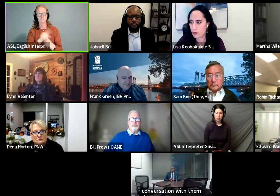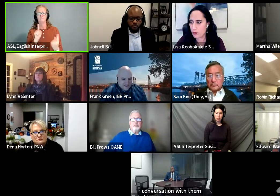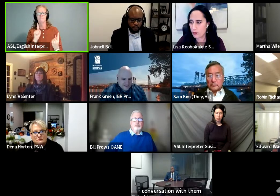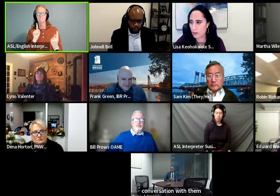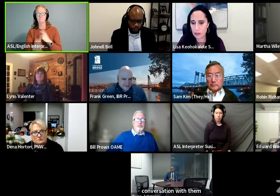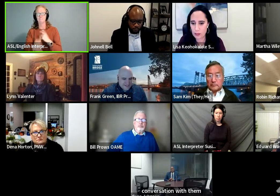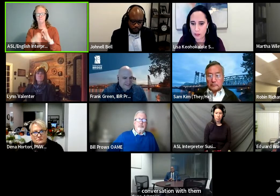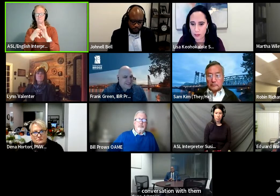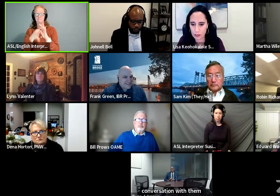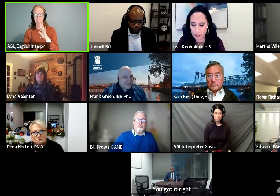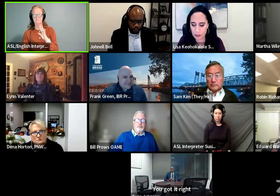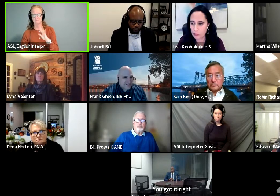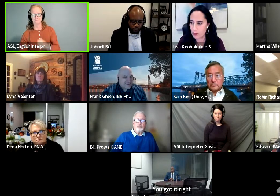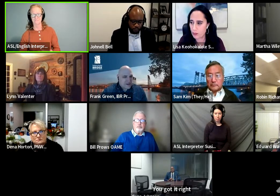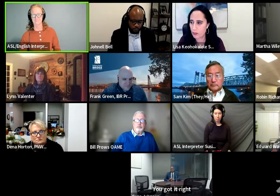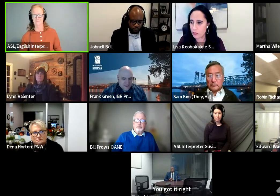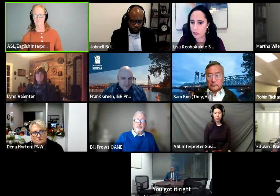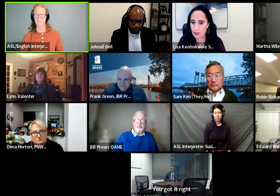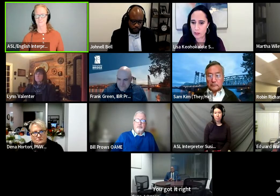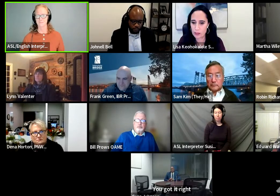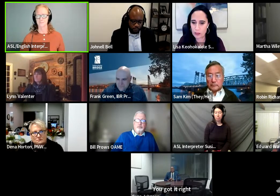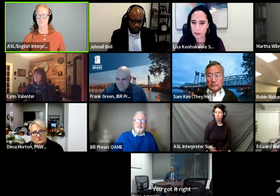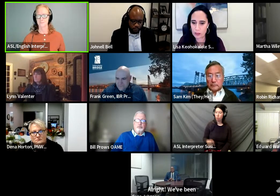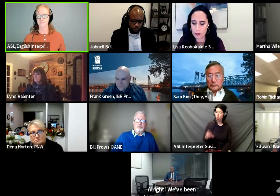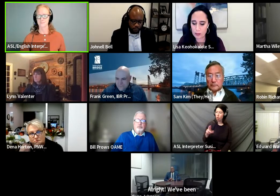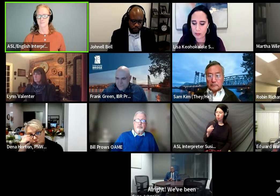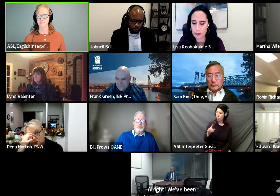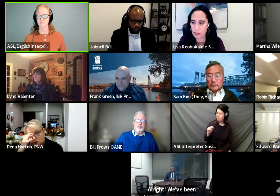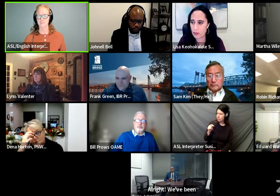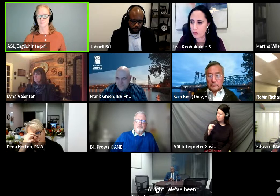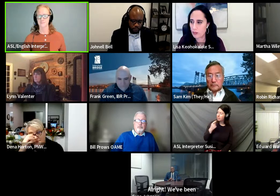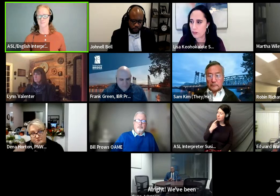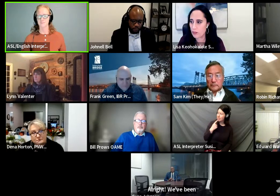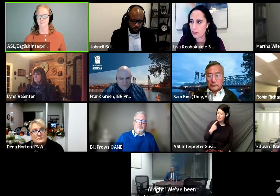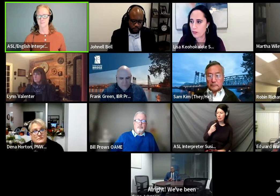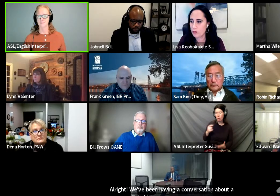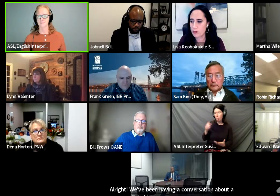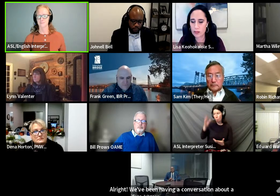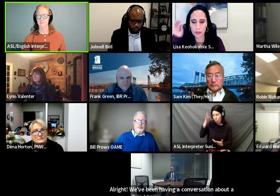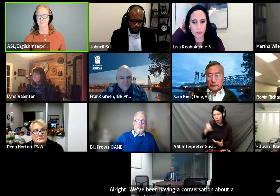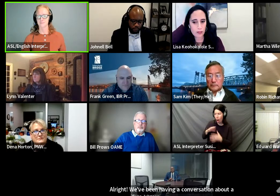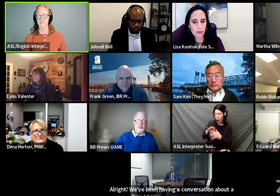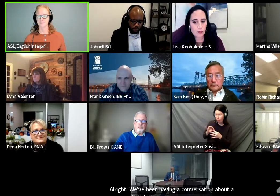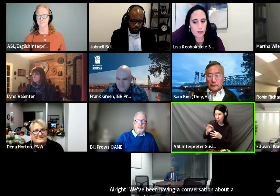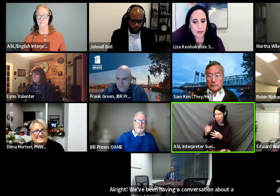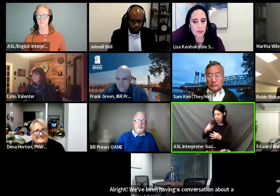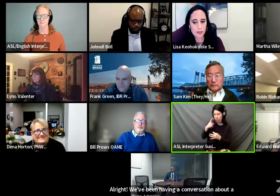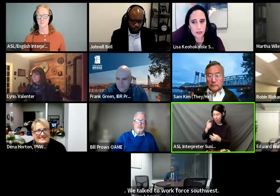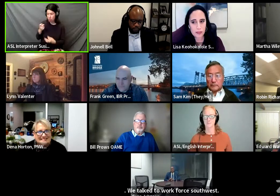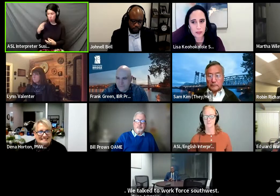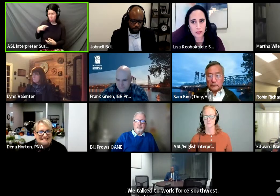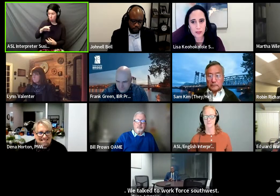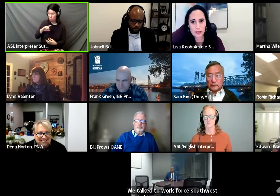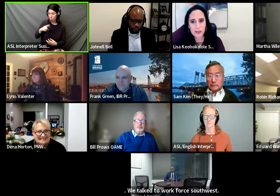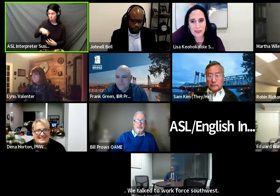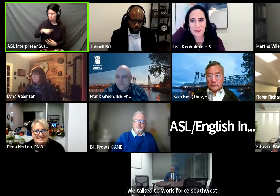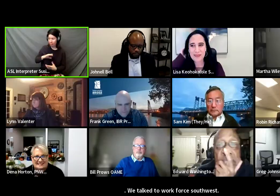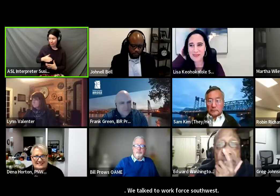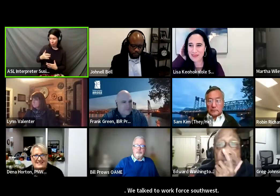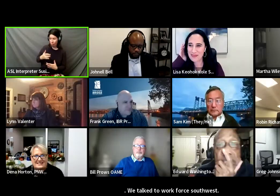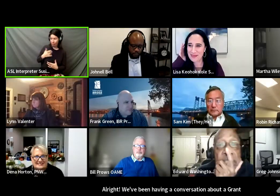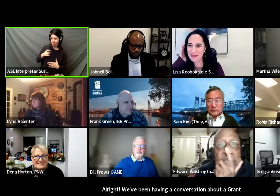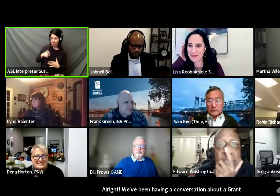if and the reason I say that, Frank, is that we have never failed to build a project or get it done on time and on budget. And if you